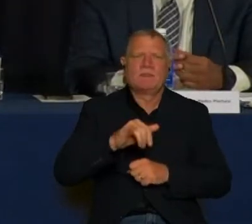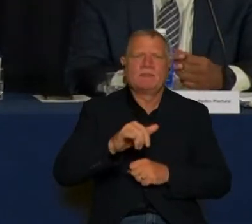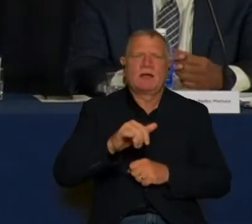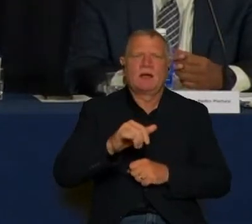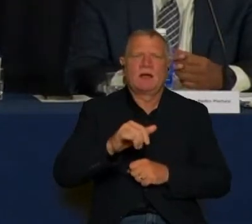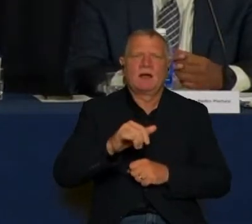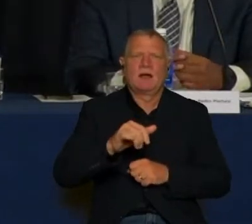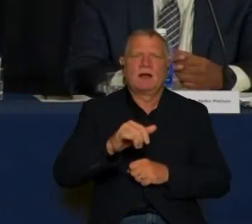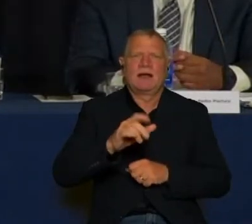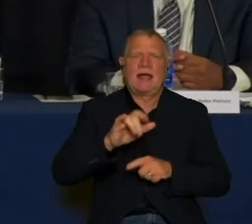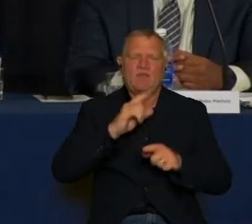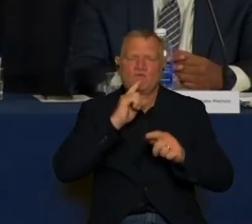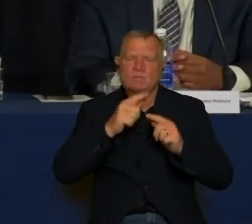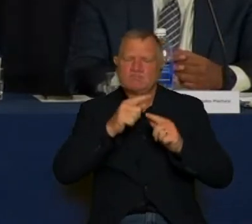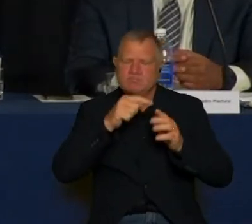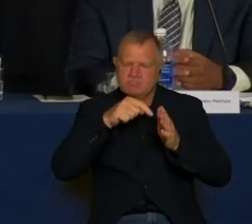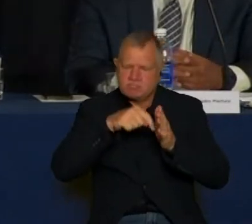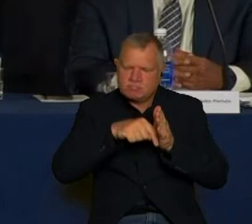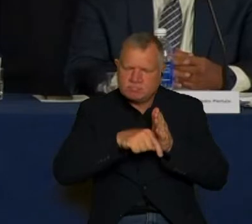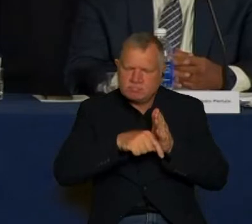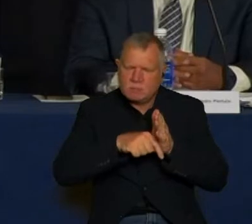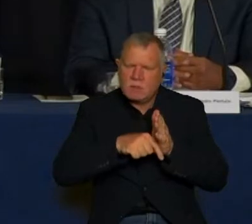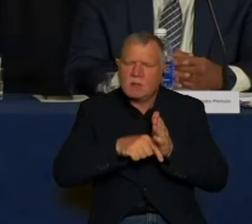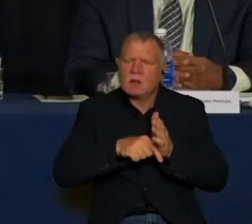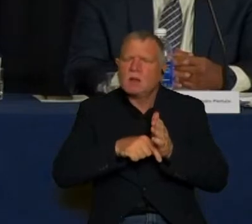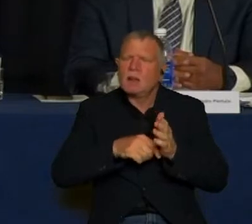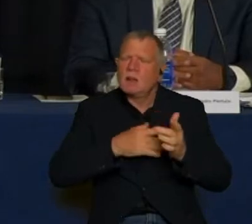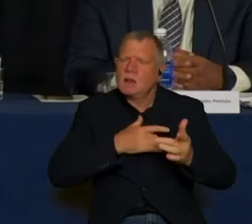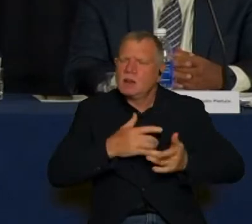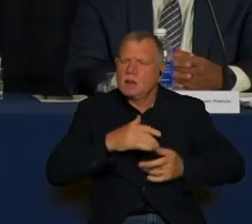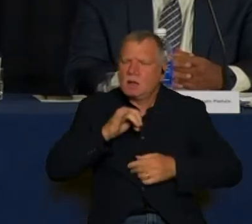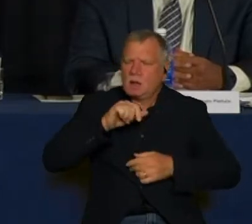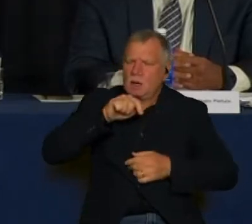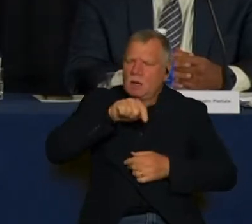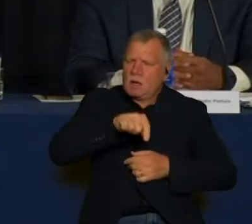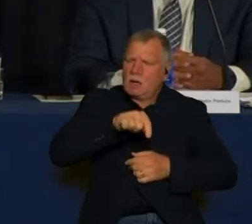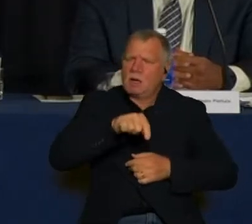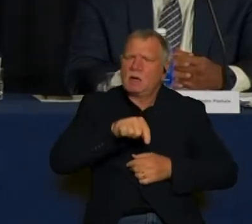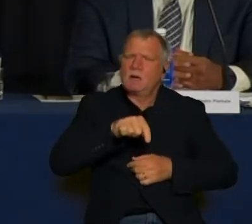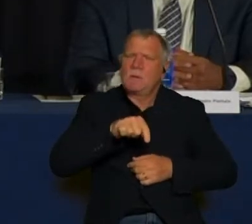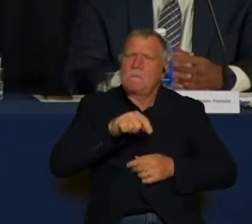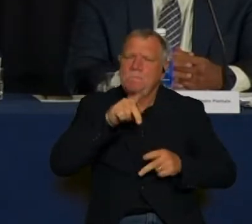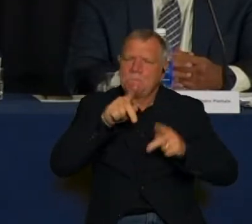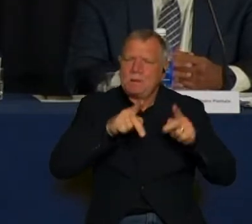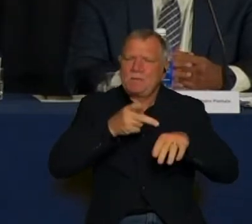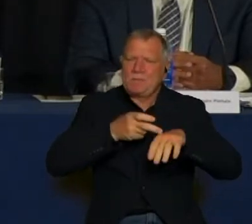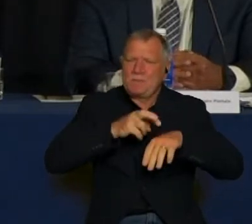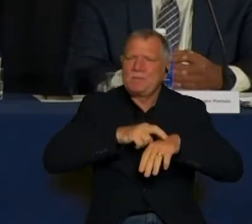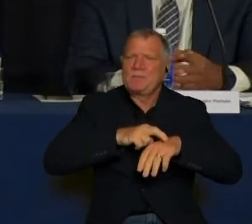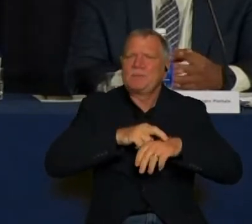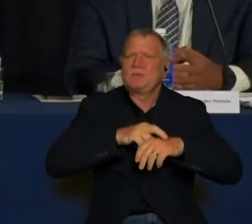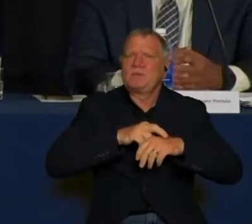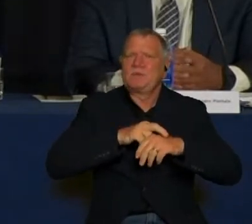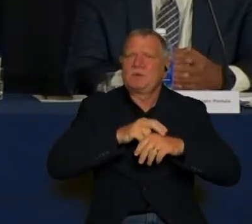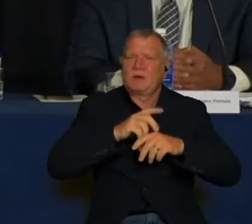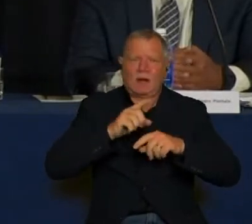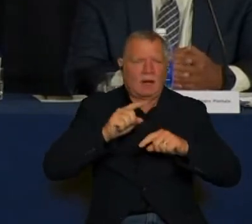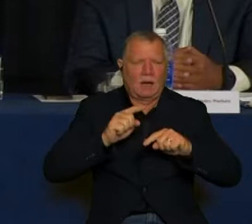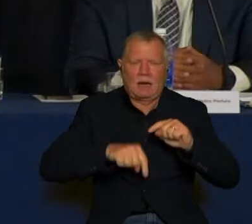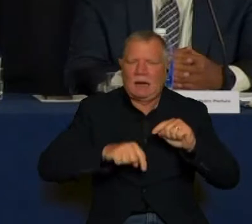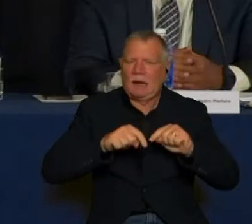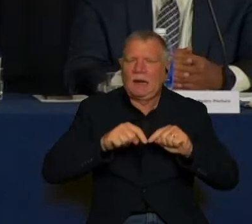the core, we keep in mind that the people of Puerto Rico